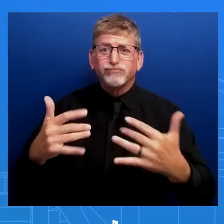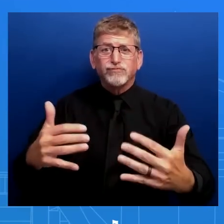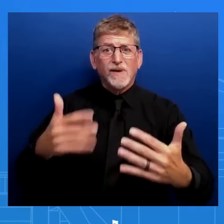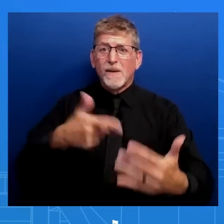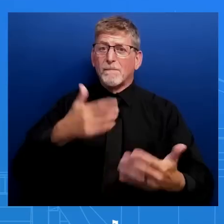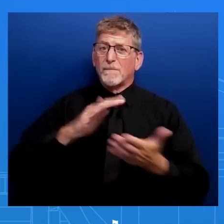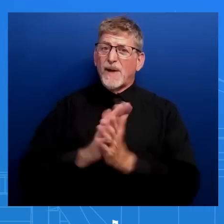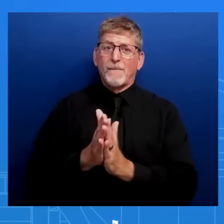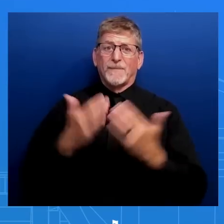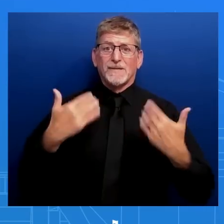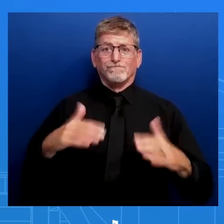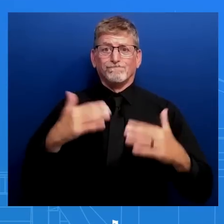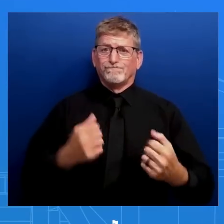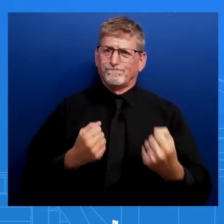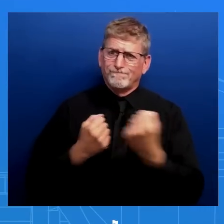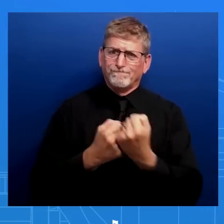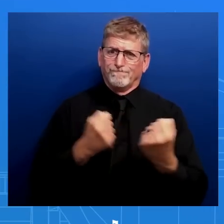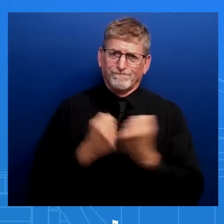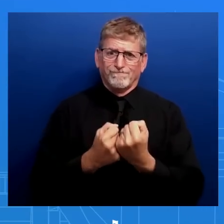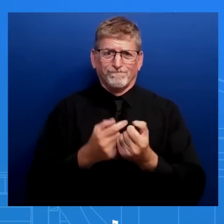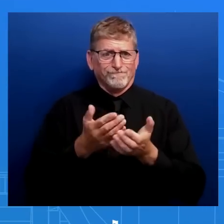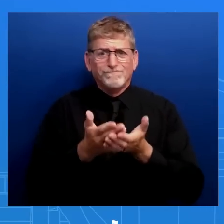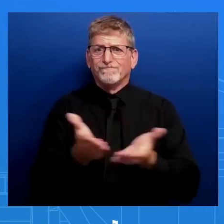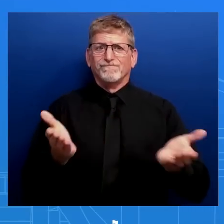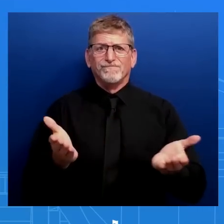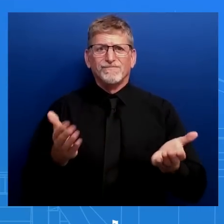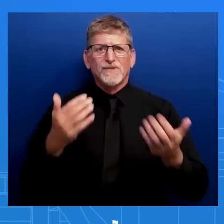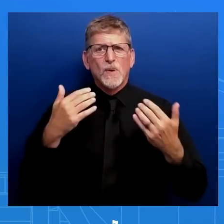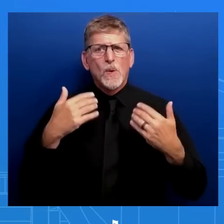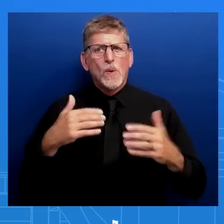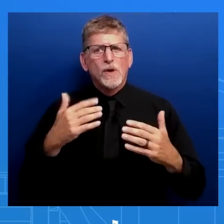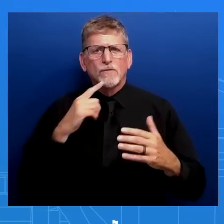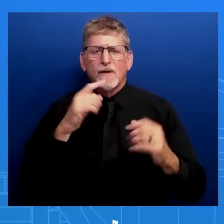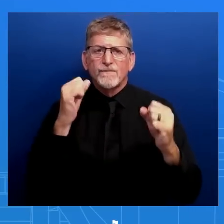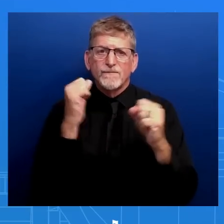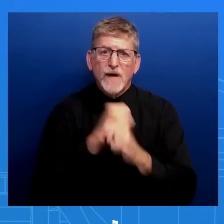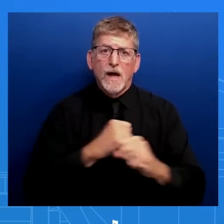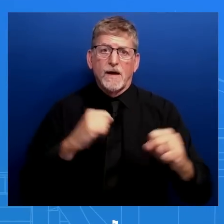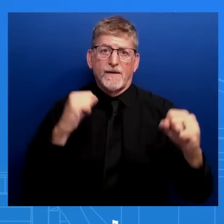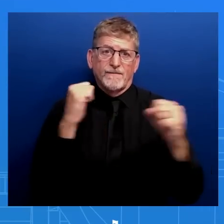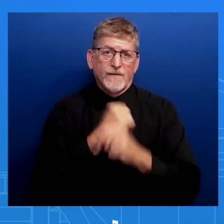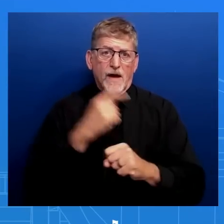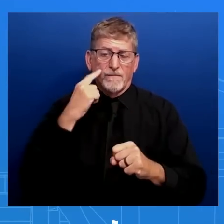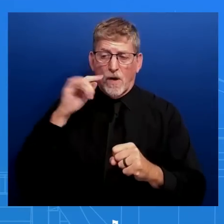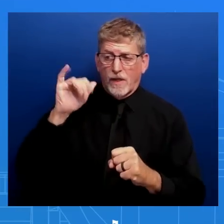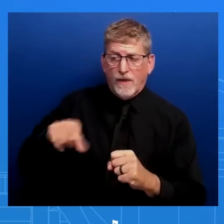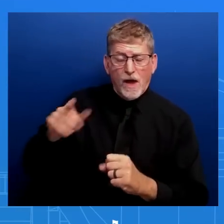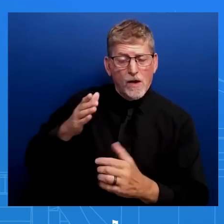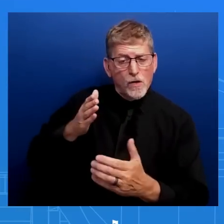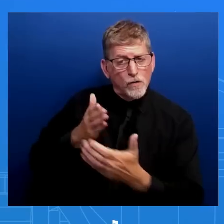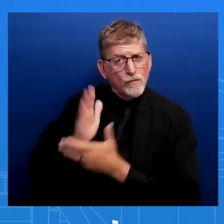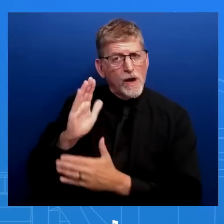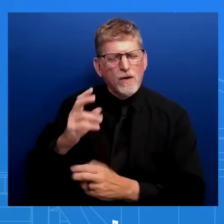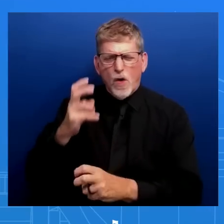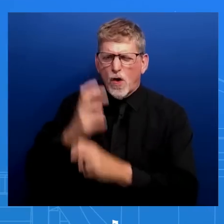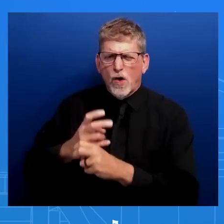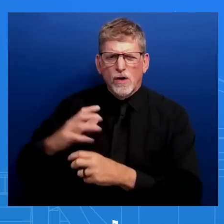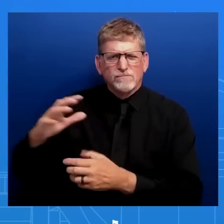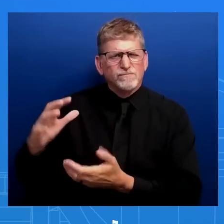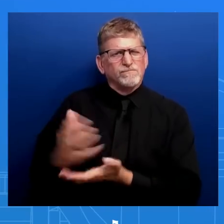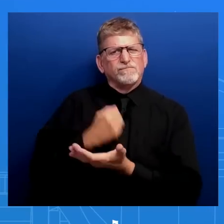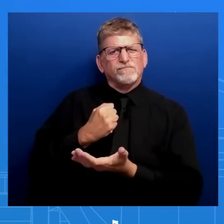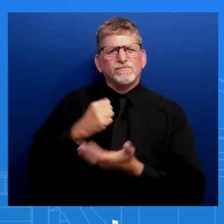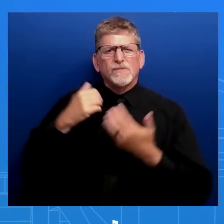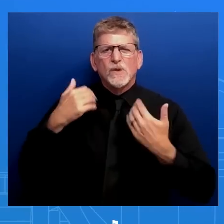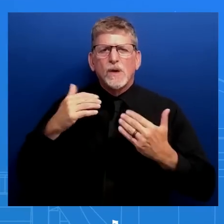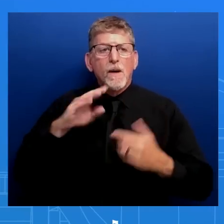plus community who fought for these hard-won rights. Last year, President Biden was proud to build on their legacy